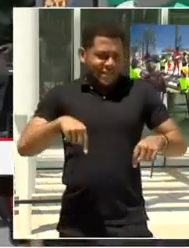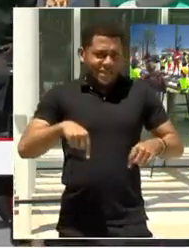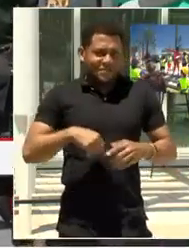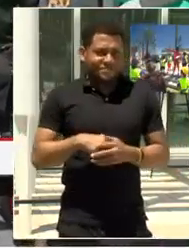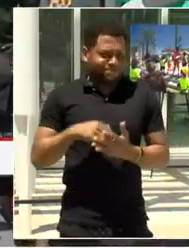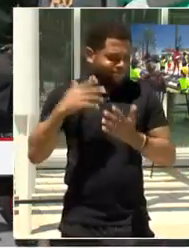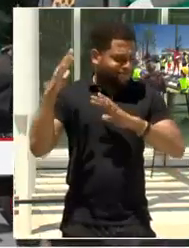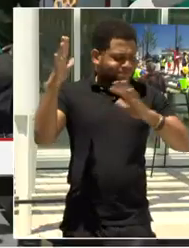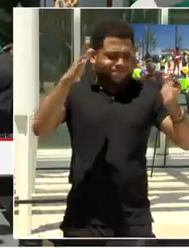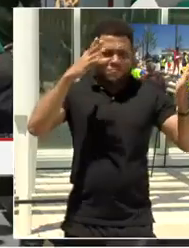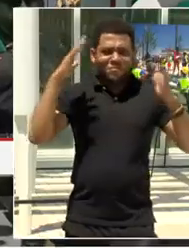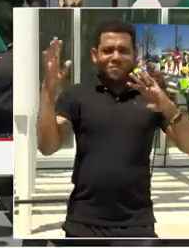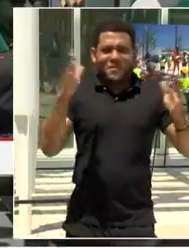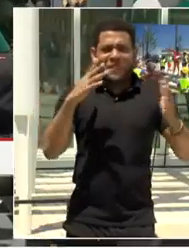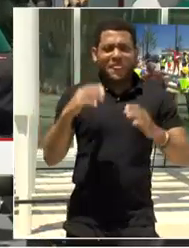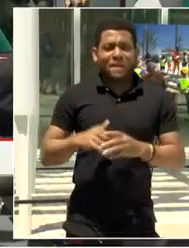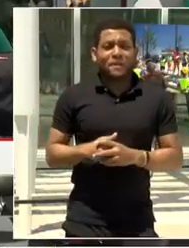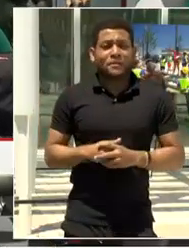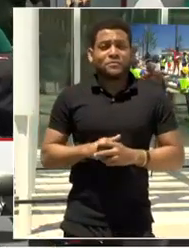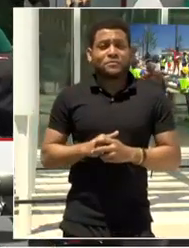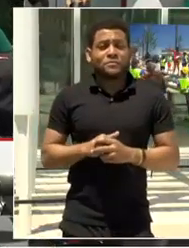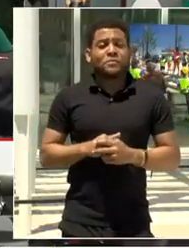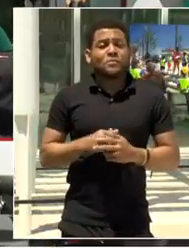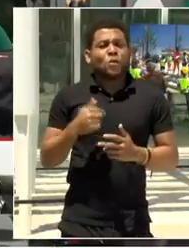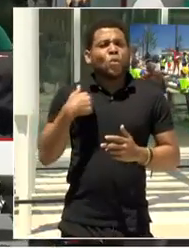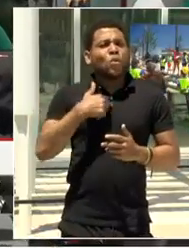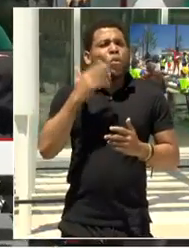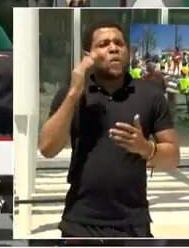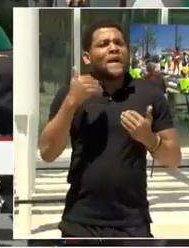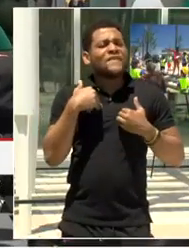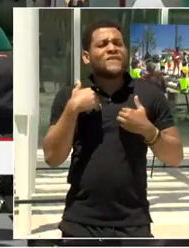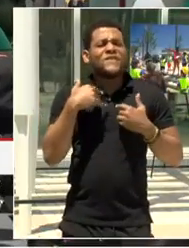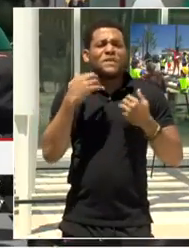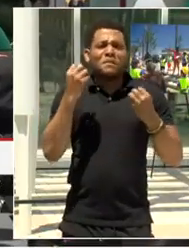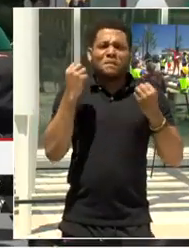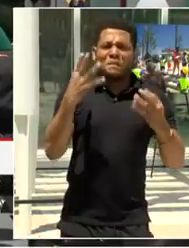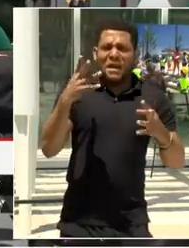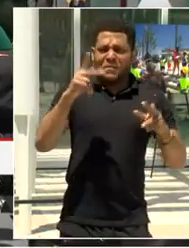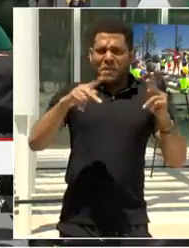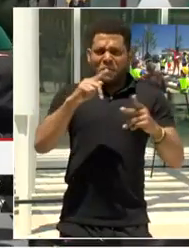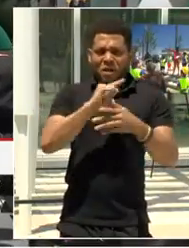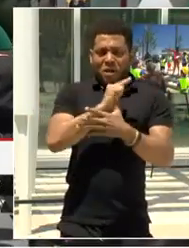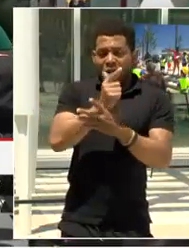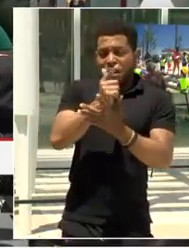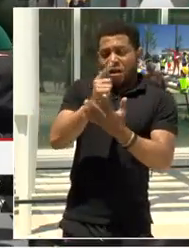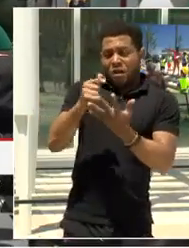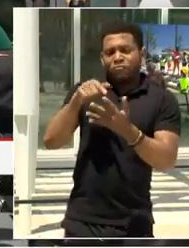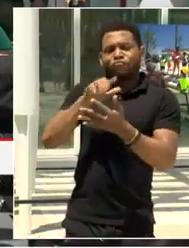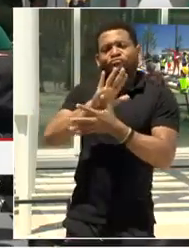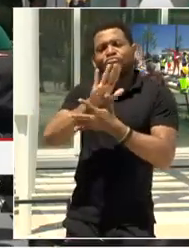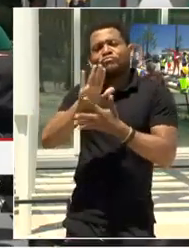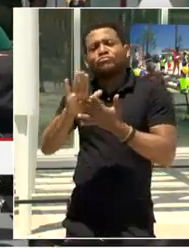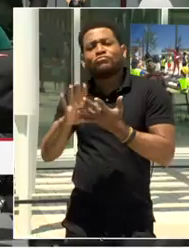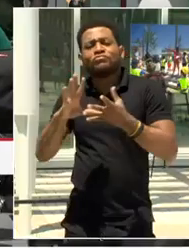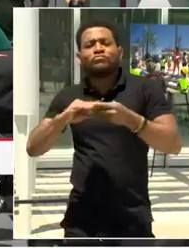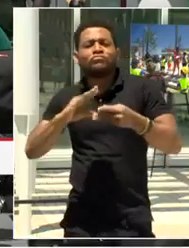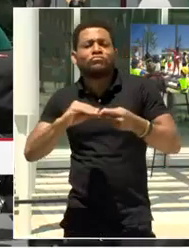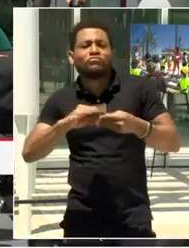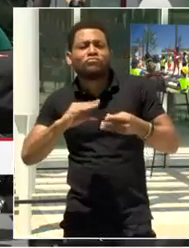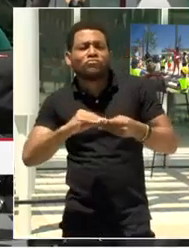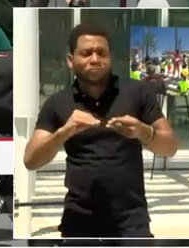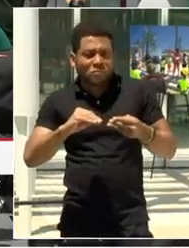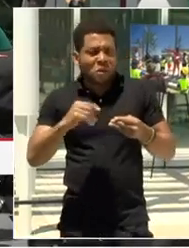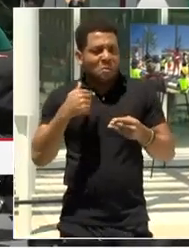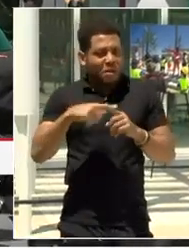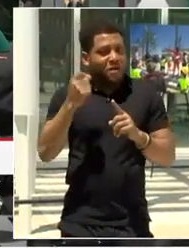You're going to hear from a lot of folks today, so let me be as quick as possible, but there is a